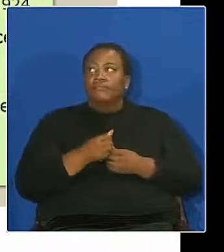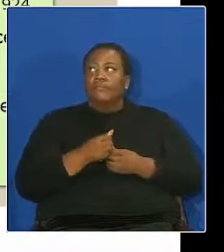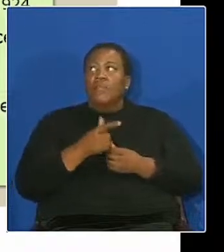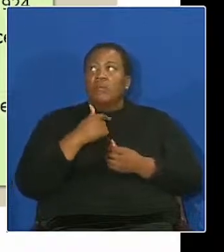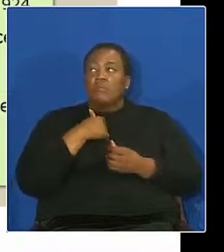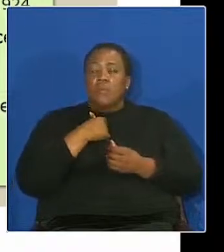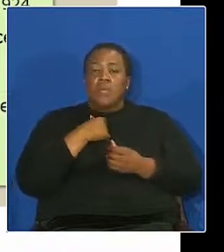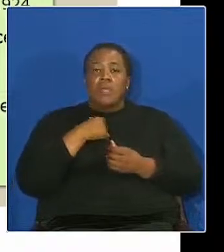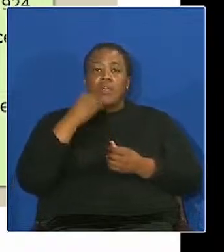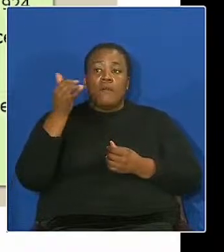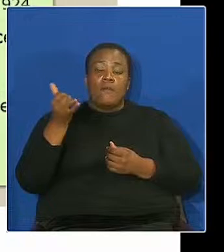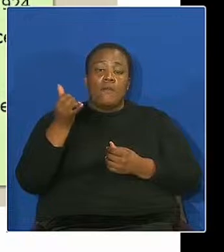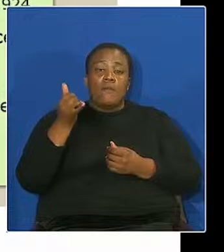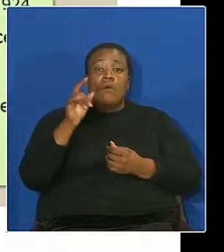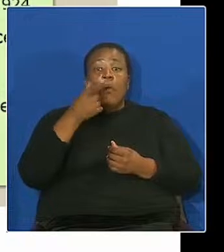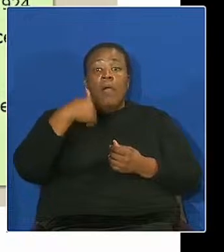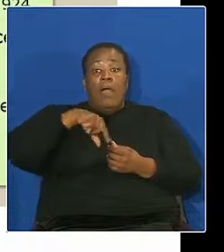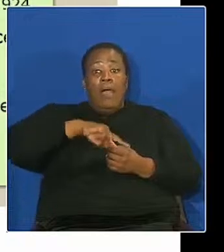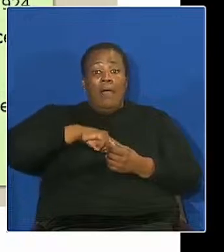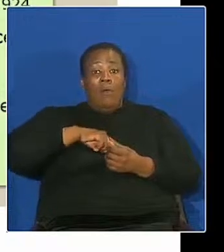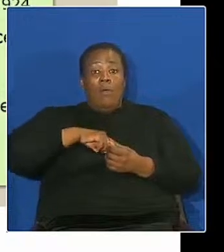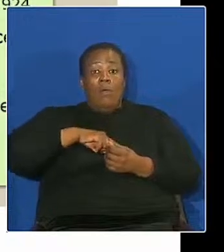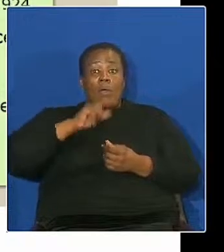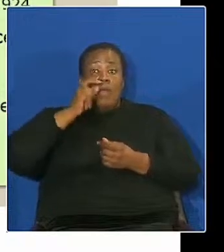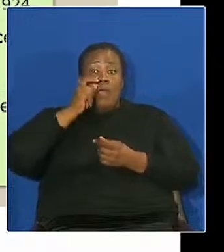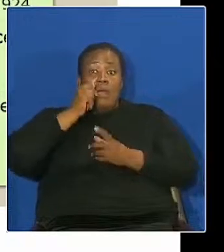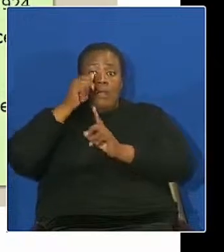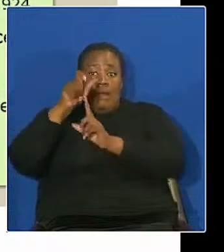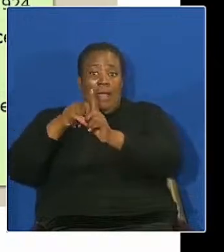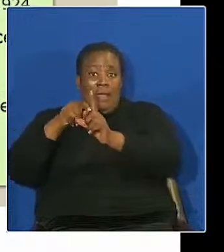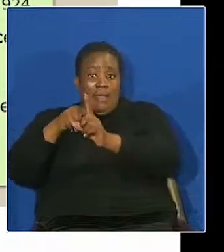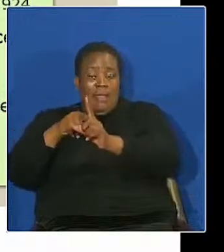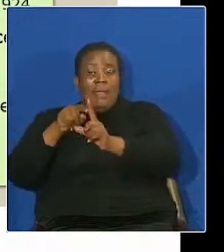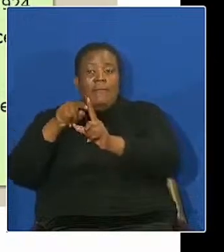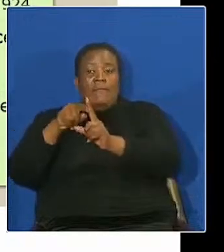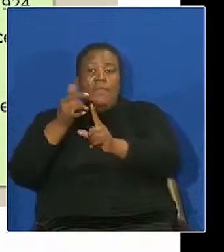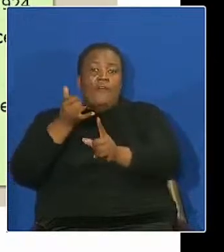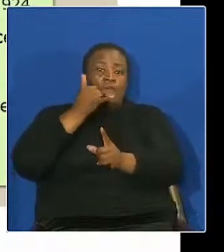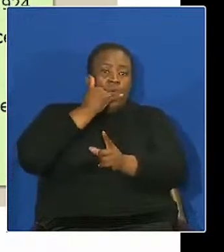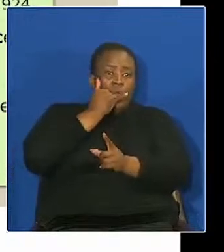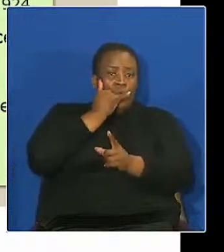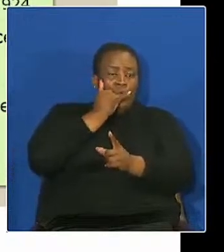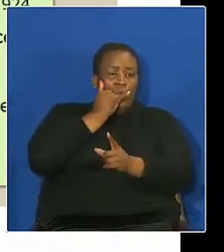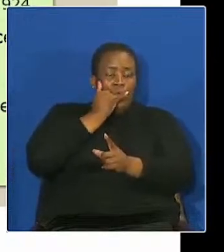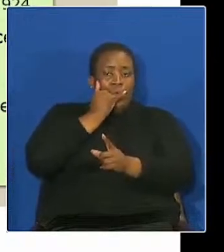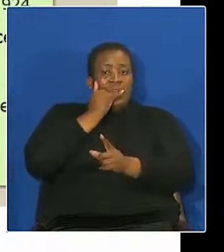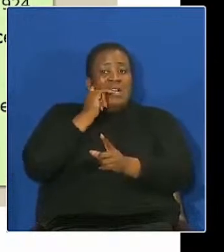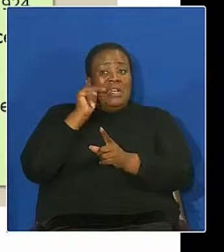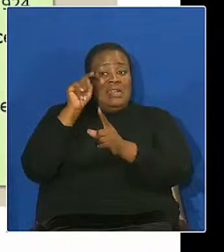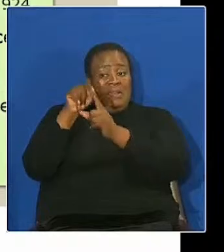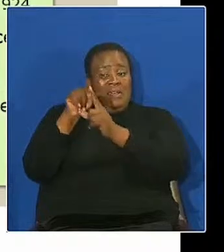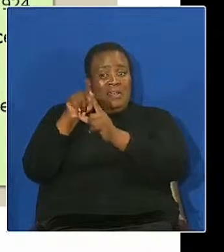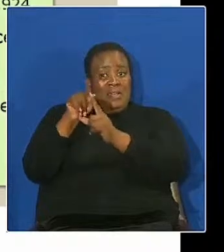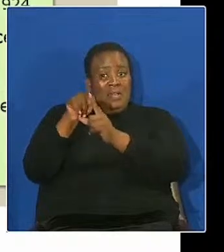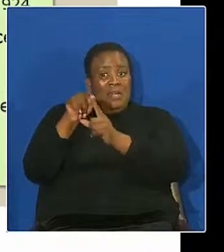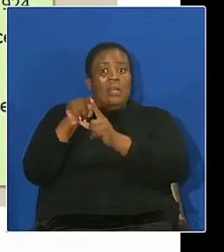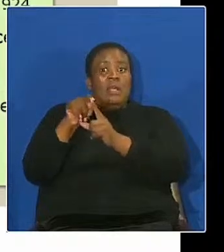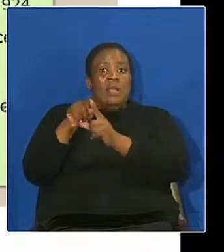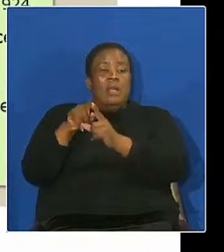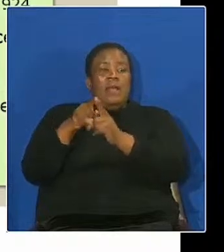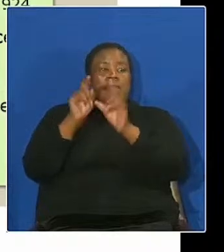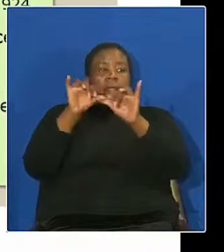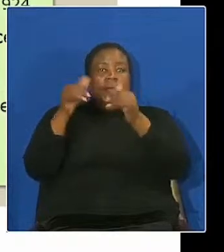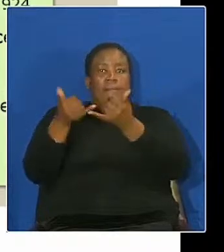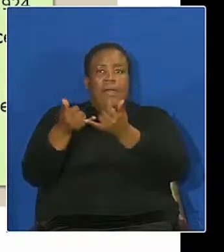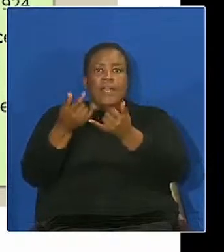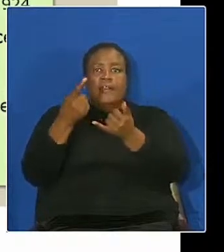just received a call from our guy, who is a service provider for our